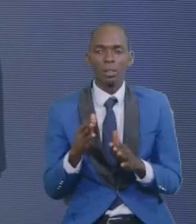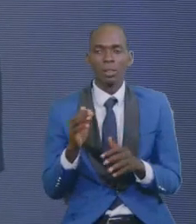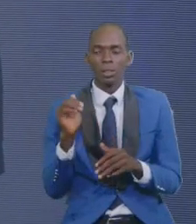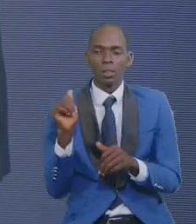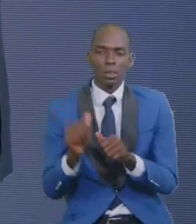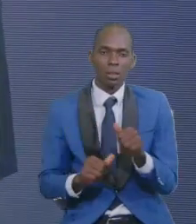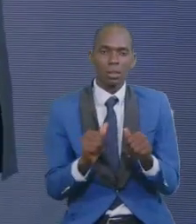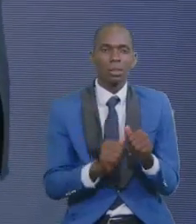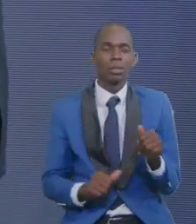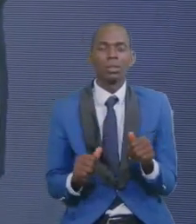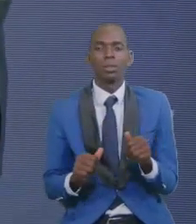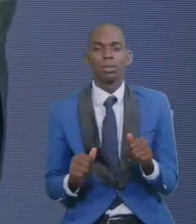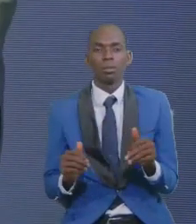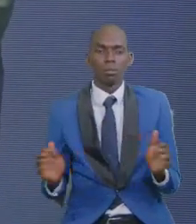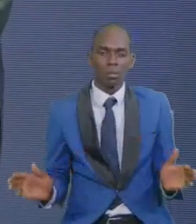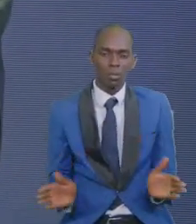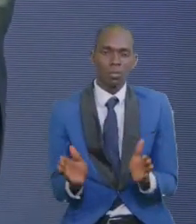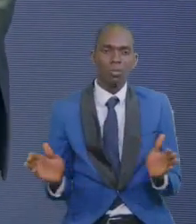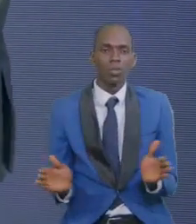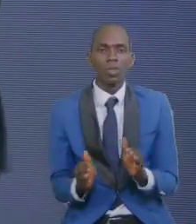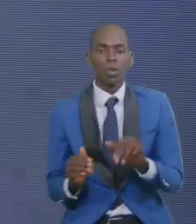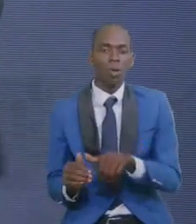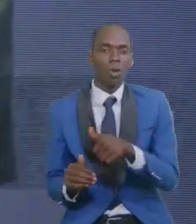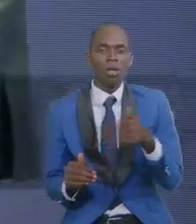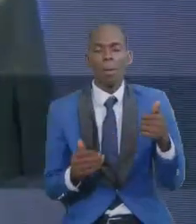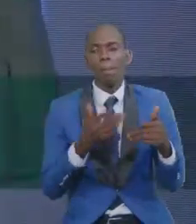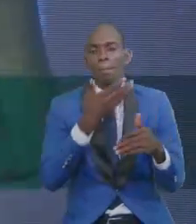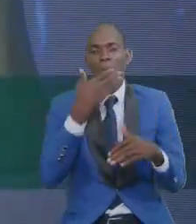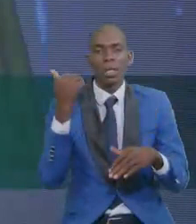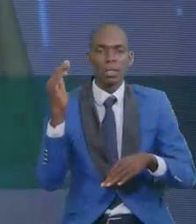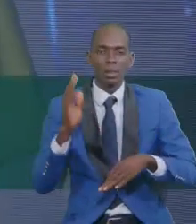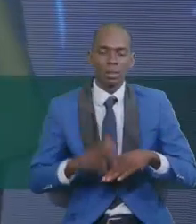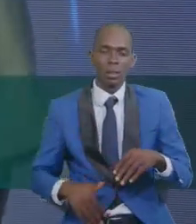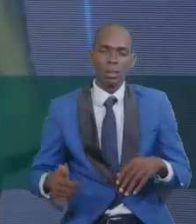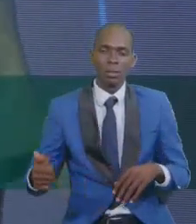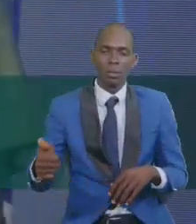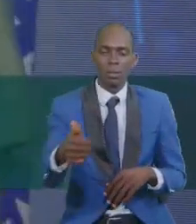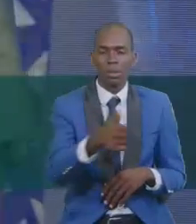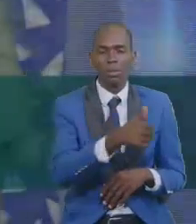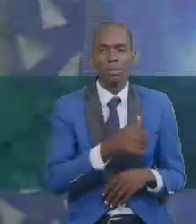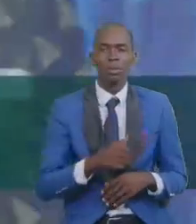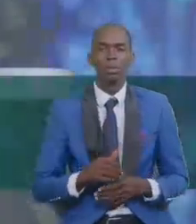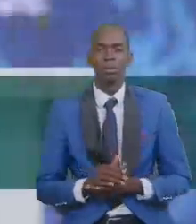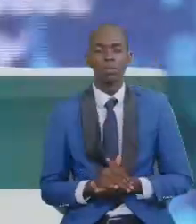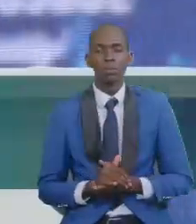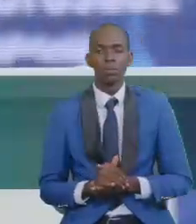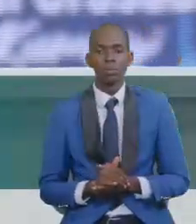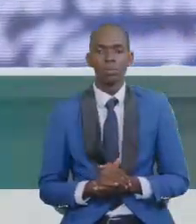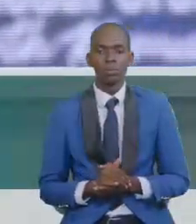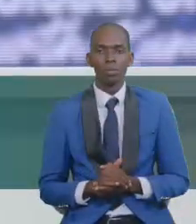let each esteem other better than themselves.